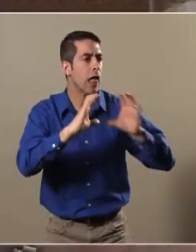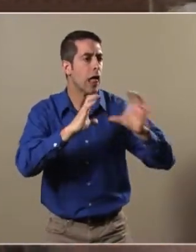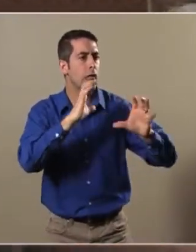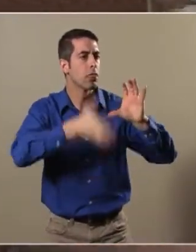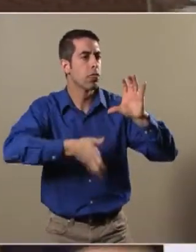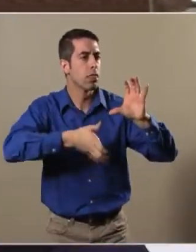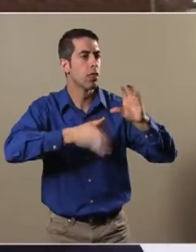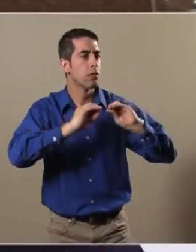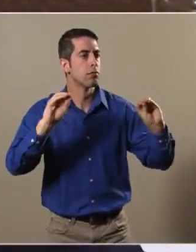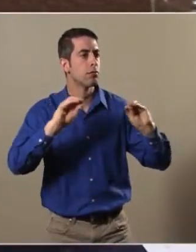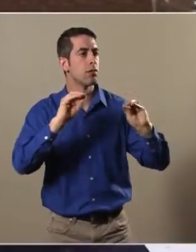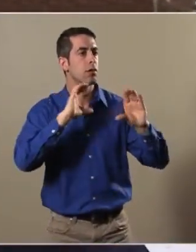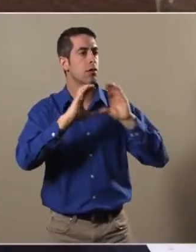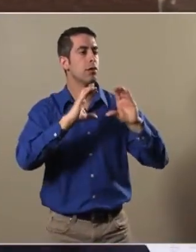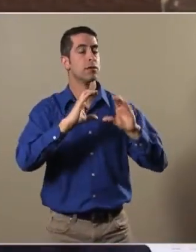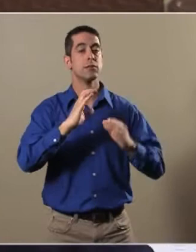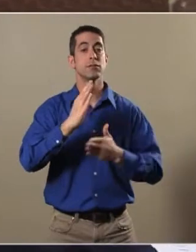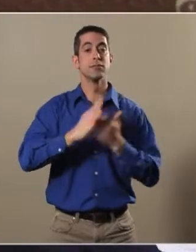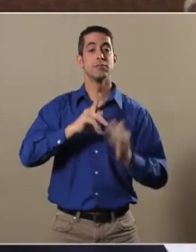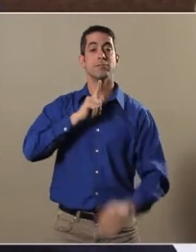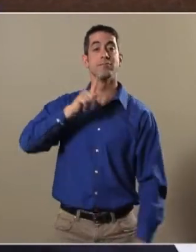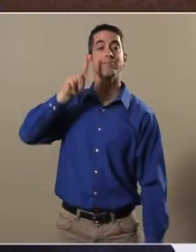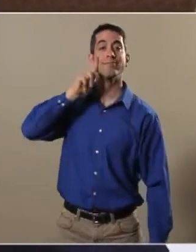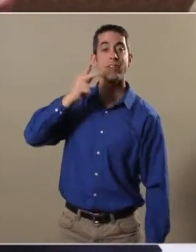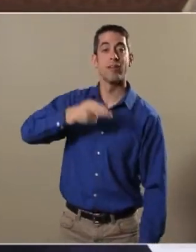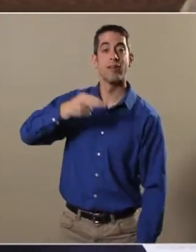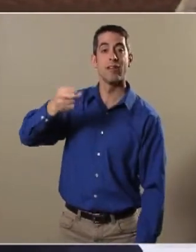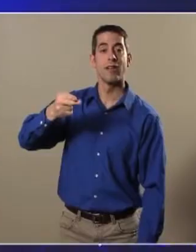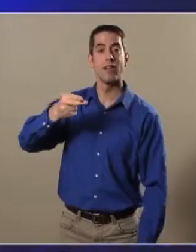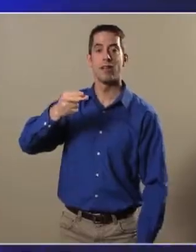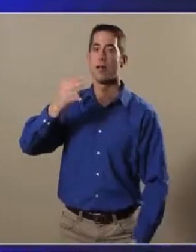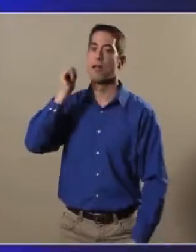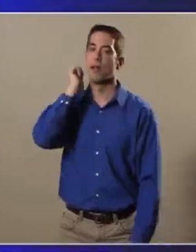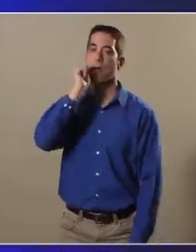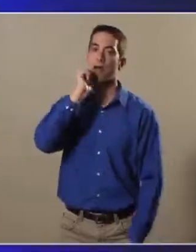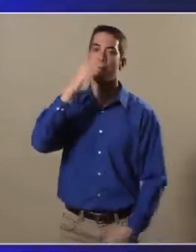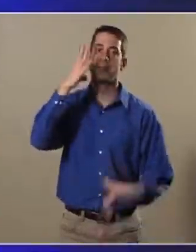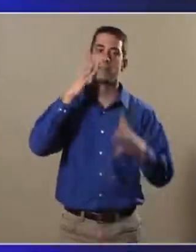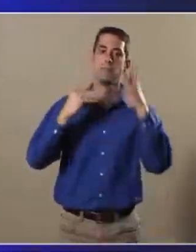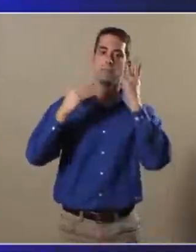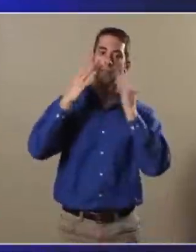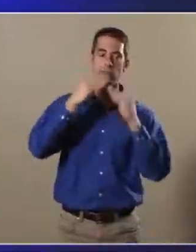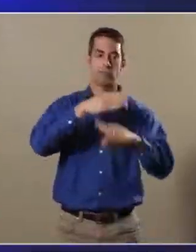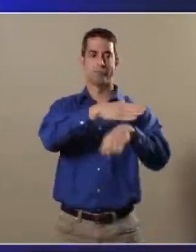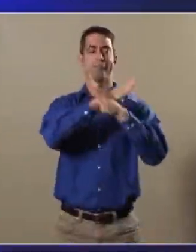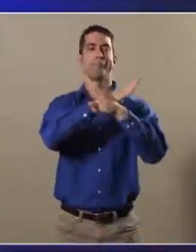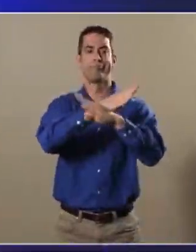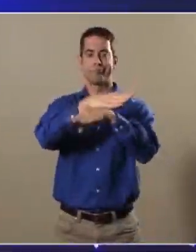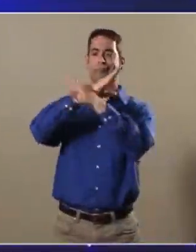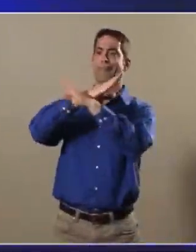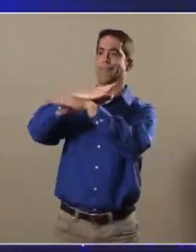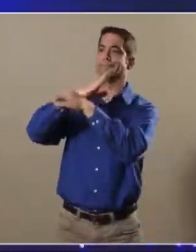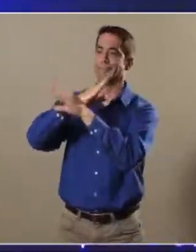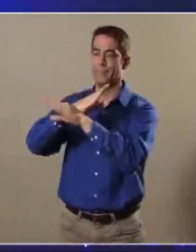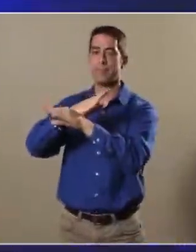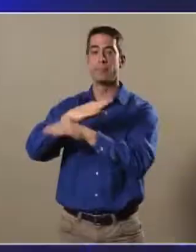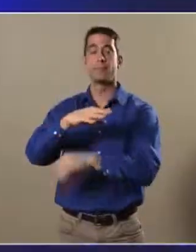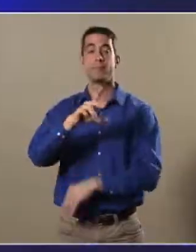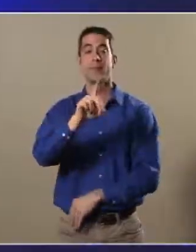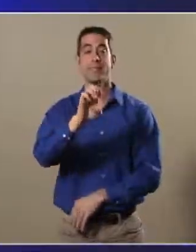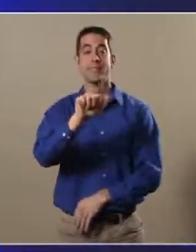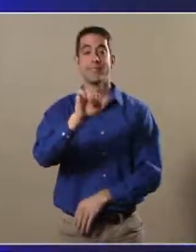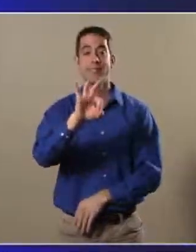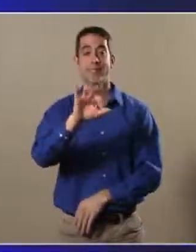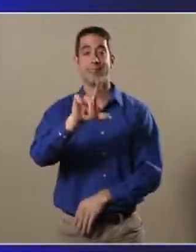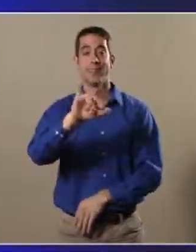communicate. People who are deaf and hard of hearing face these challenges every day. DeafLink is a program of the League that provides